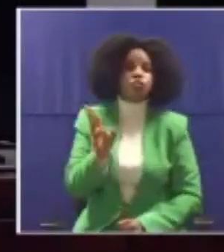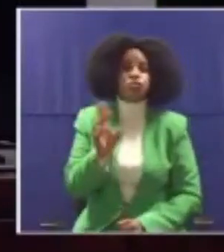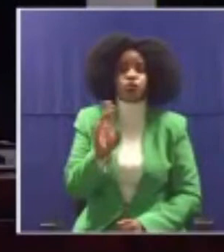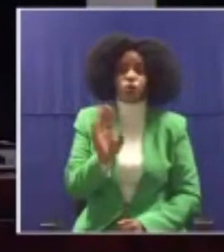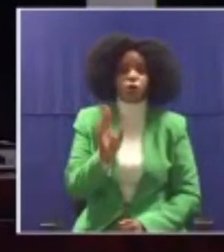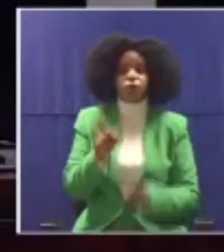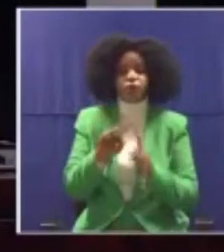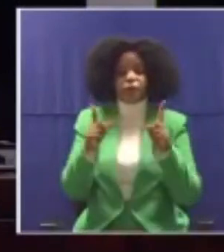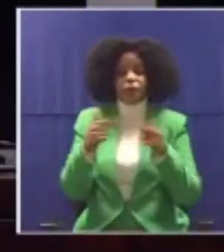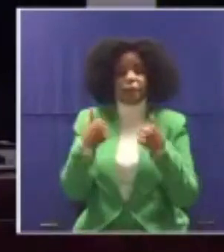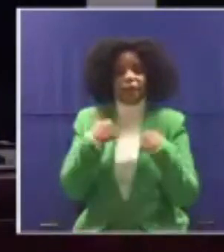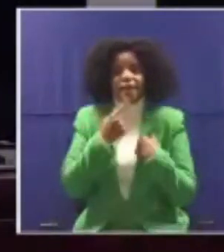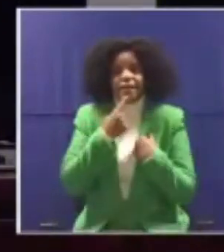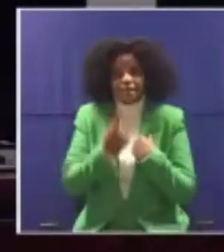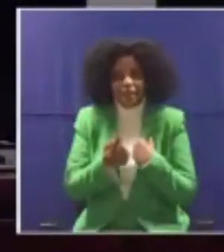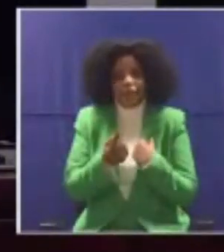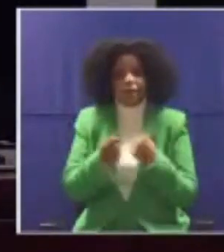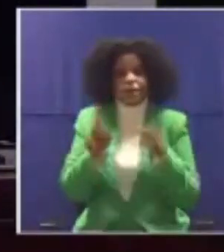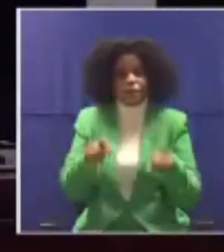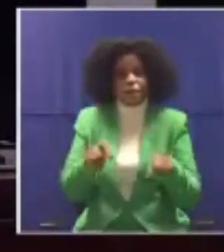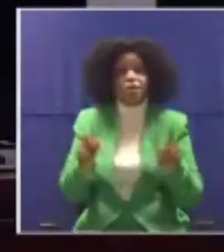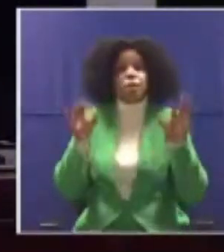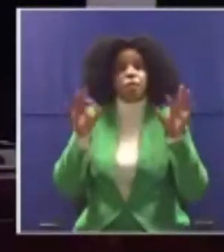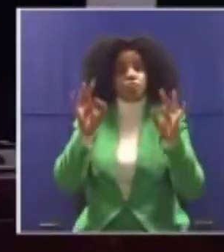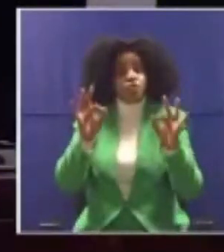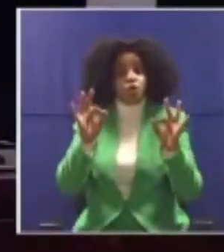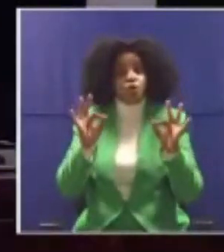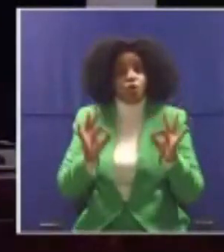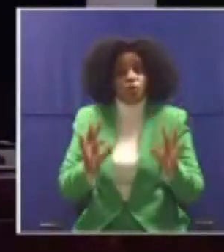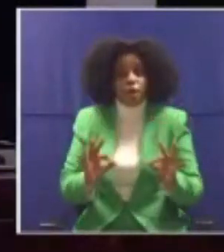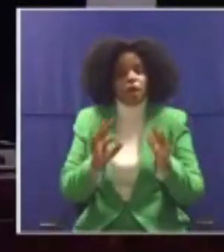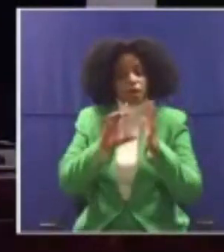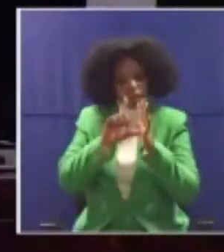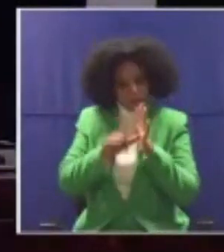let's design it properly. We are not desperate.